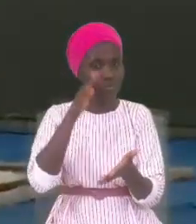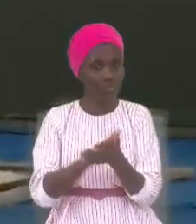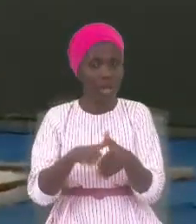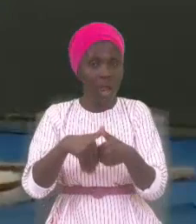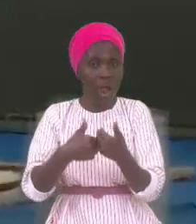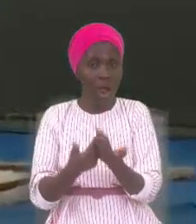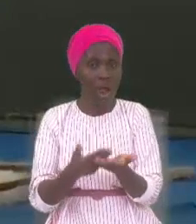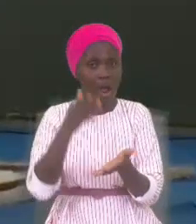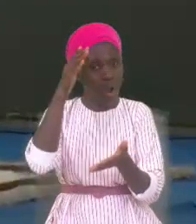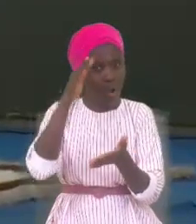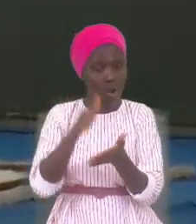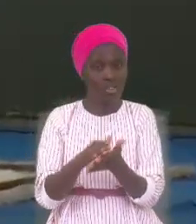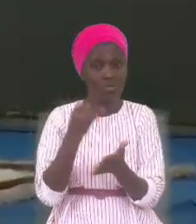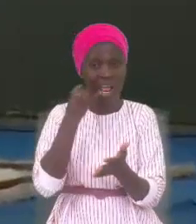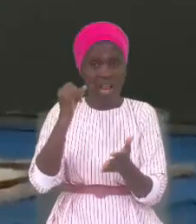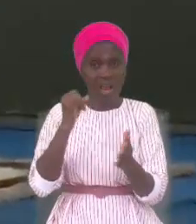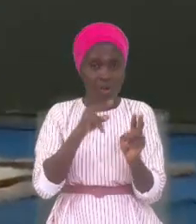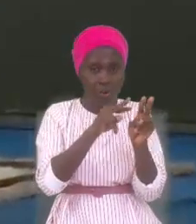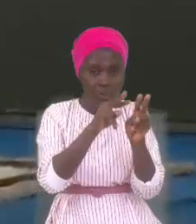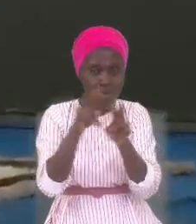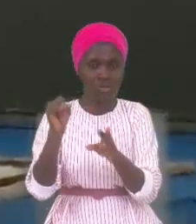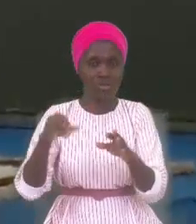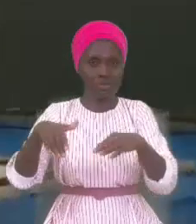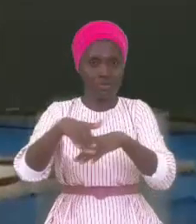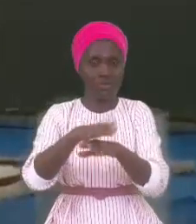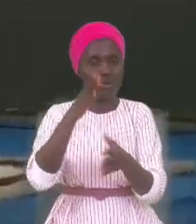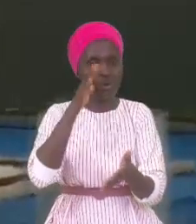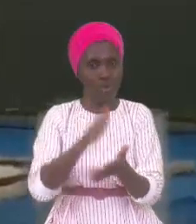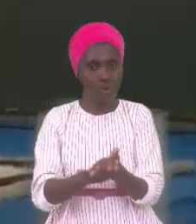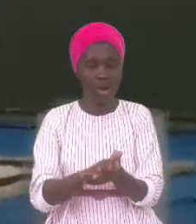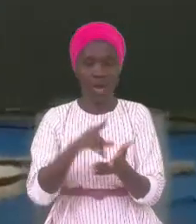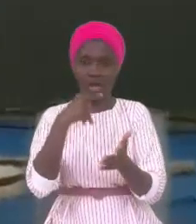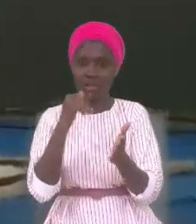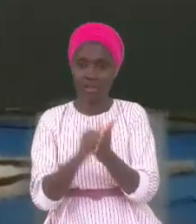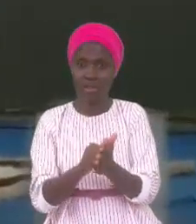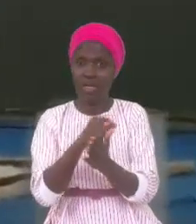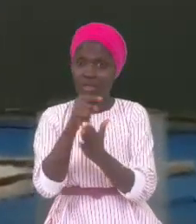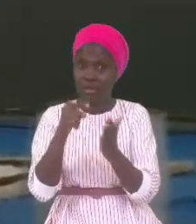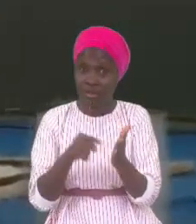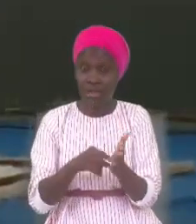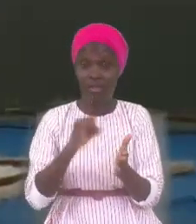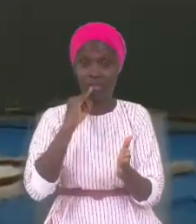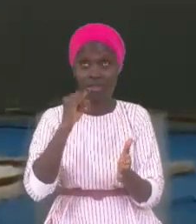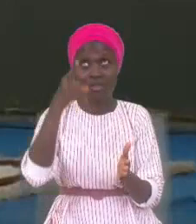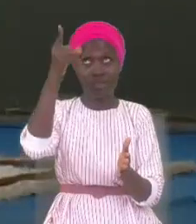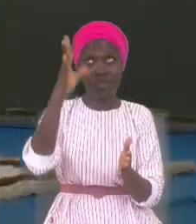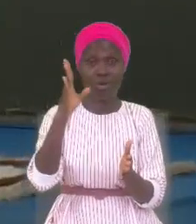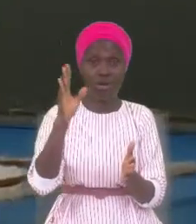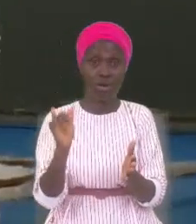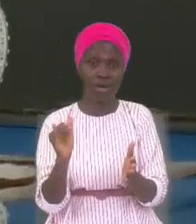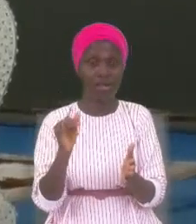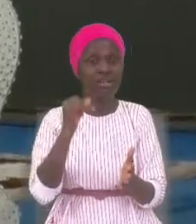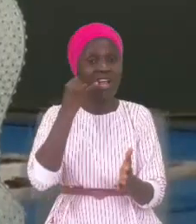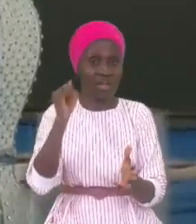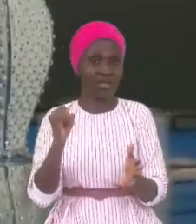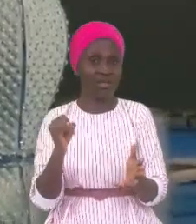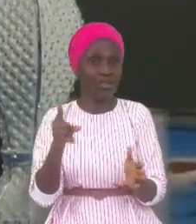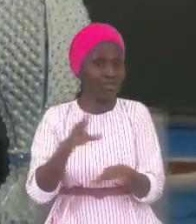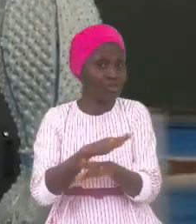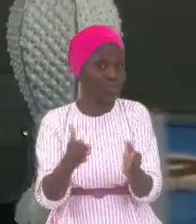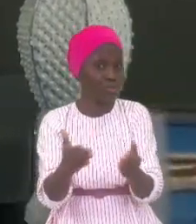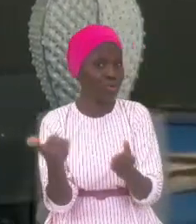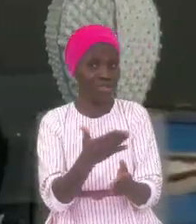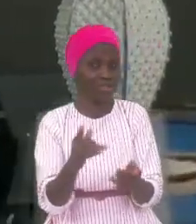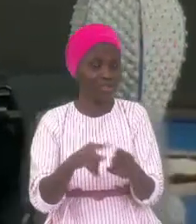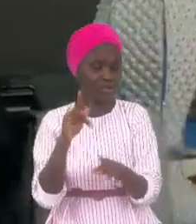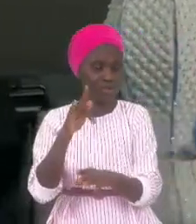watches over his wife. And he says, this is godly jealousy. You don't want anything to touch your wife,